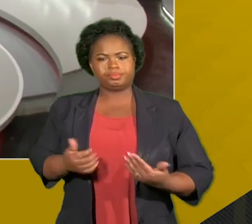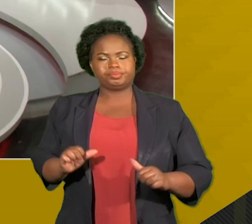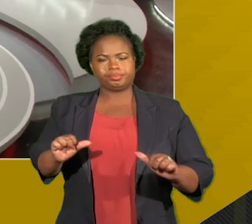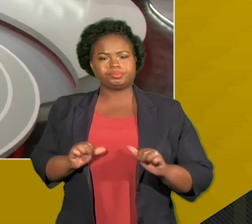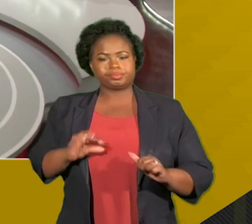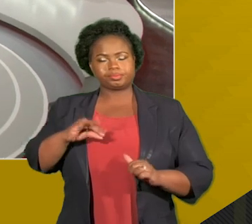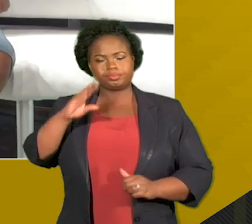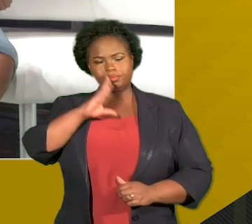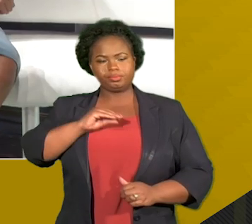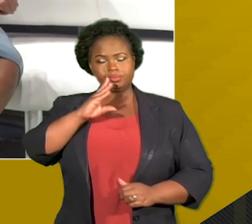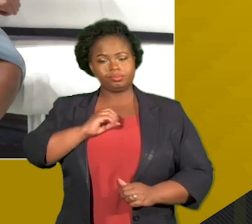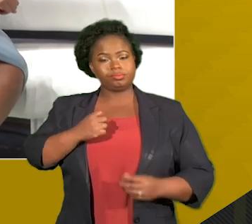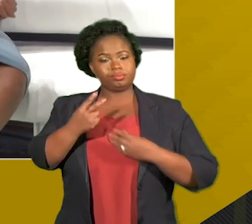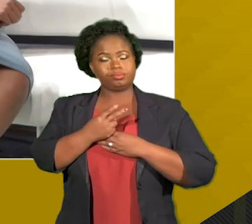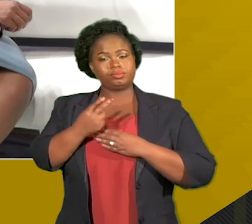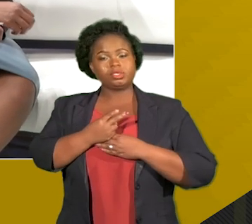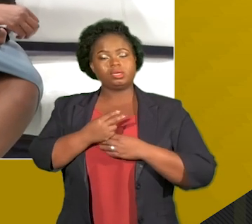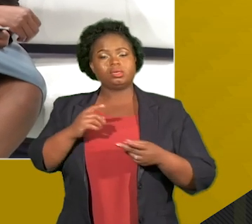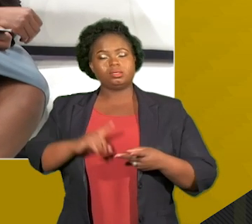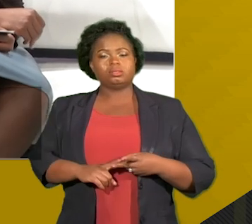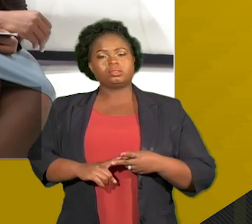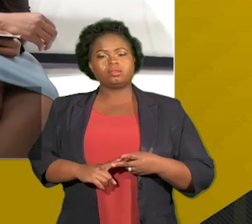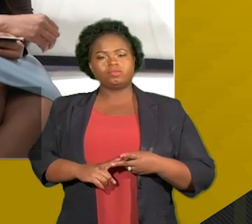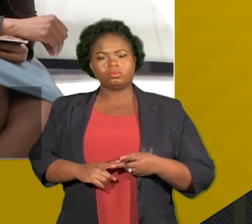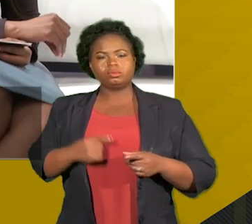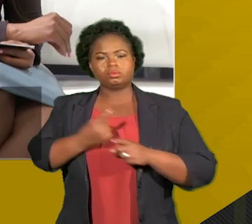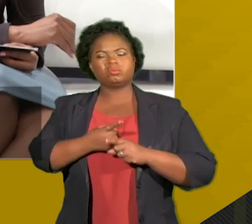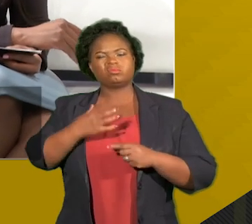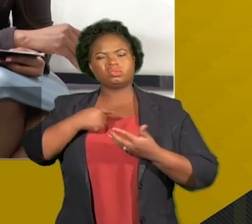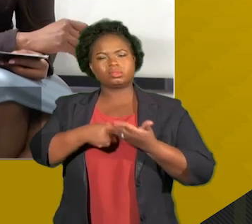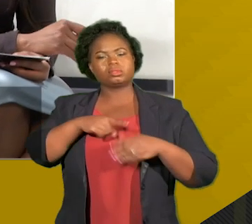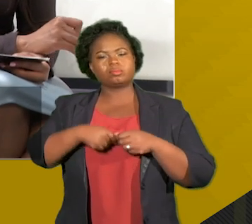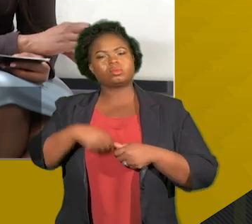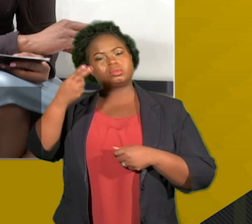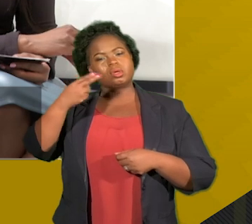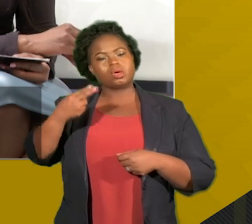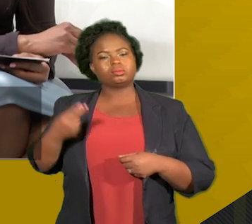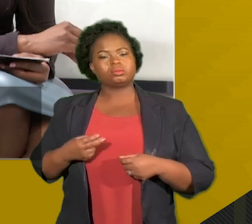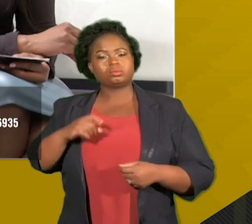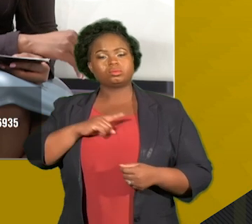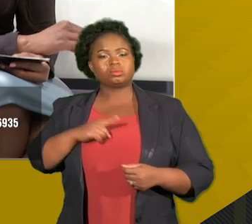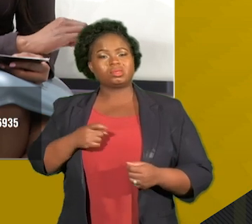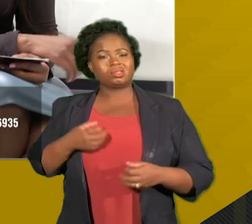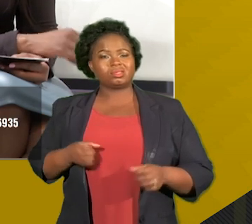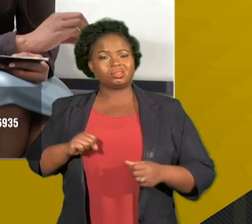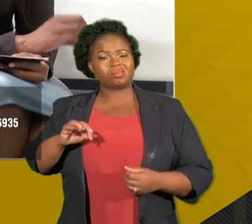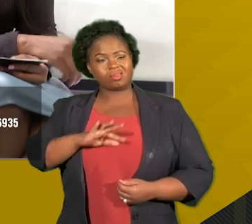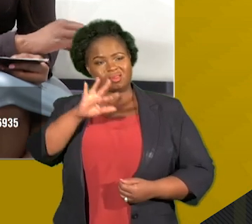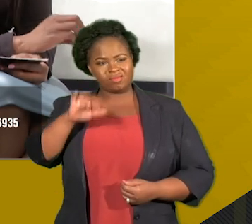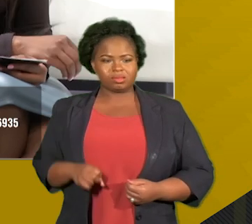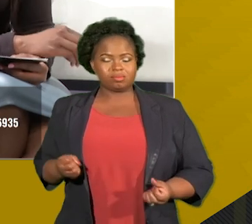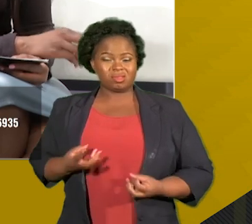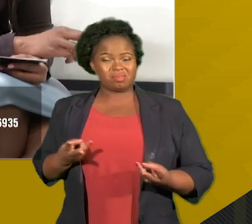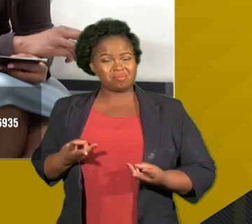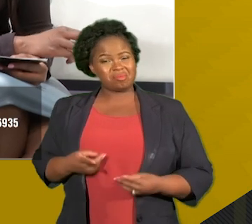Welcome back to Daily Thetha. If you are just joining us, blah blah ka taba ya art re nyoko tshiba gore na demand le supply mo South Africa e gona na